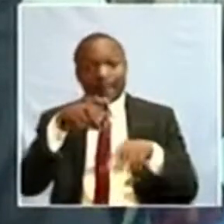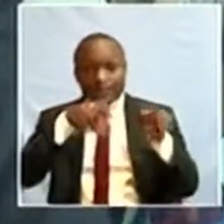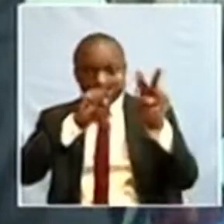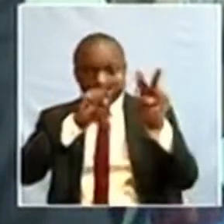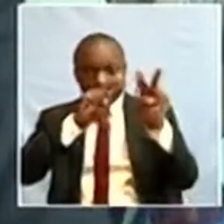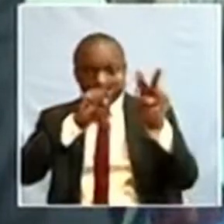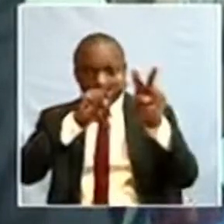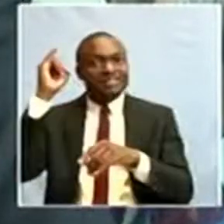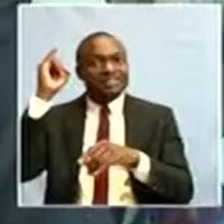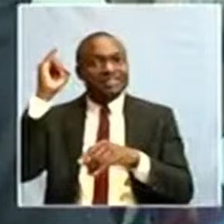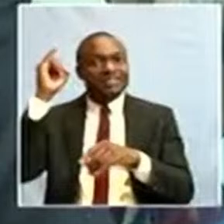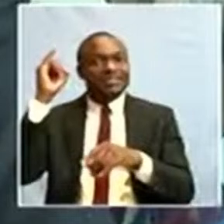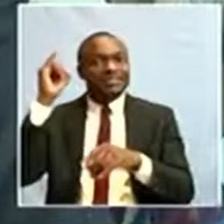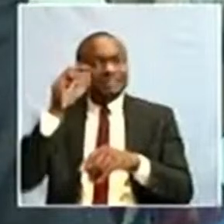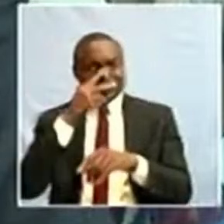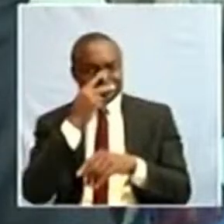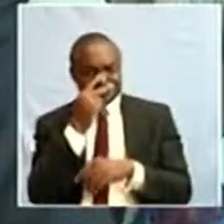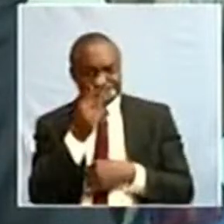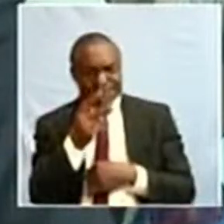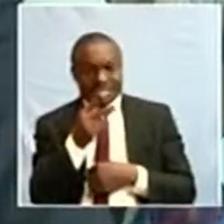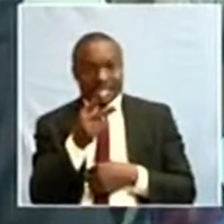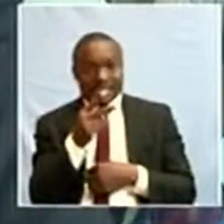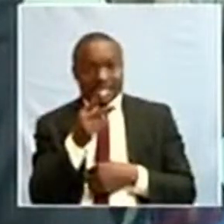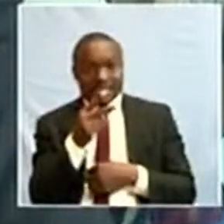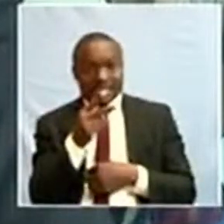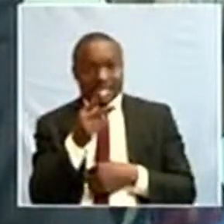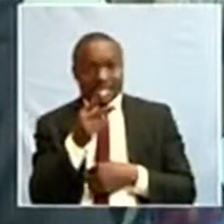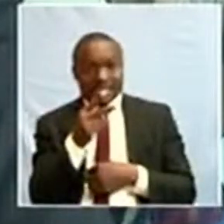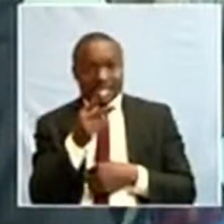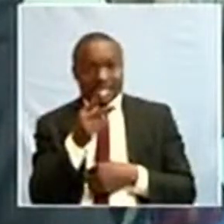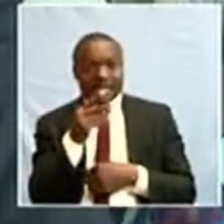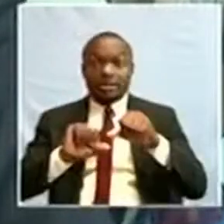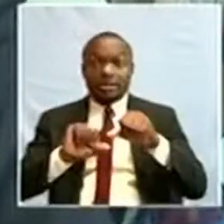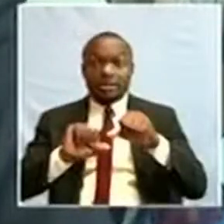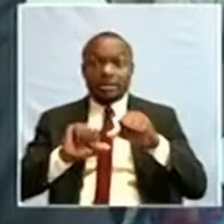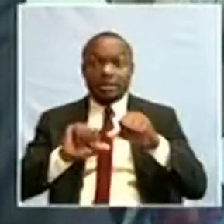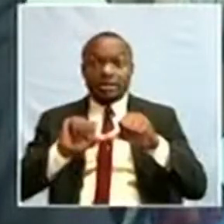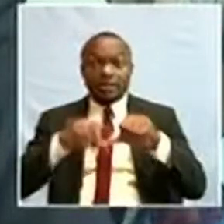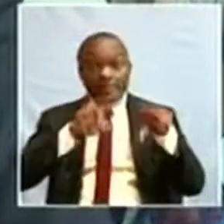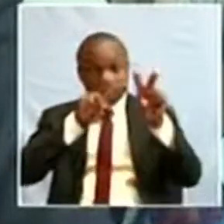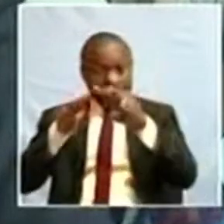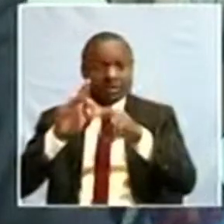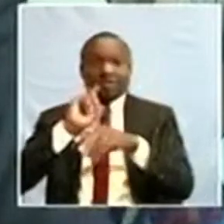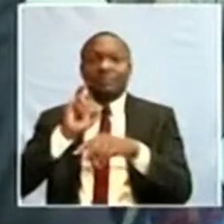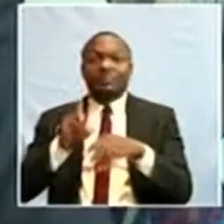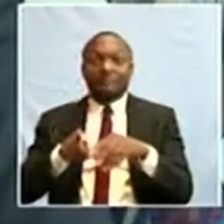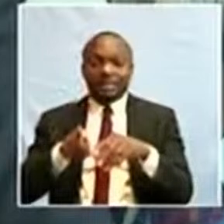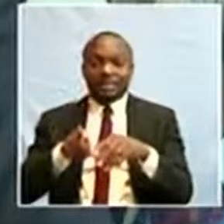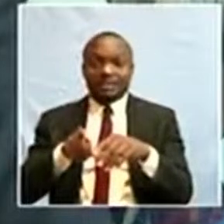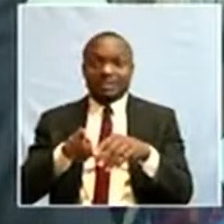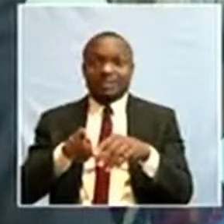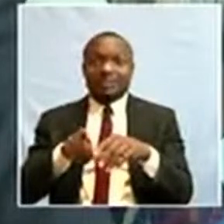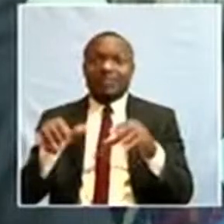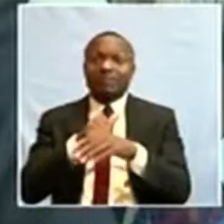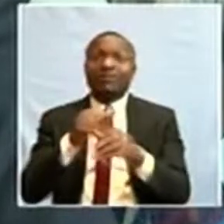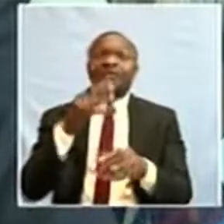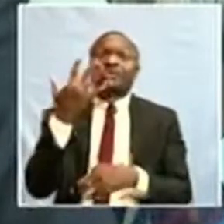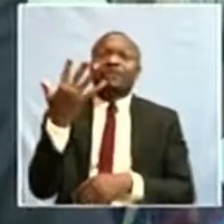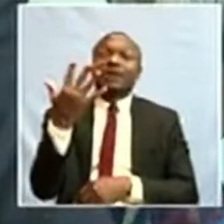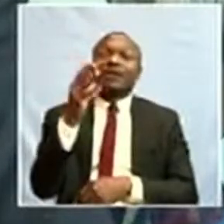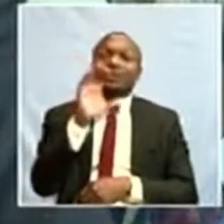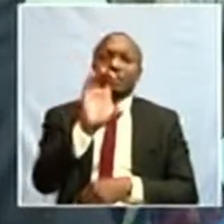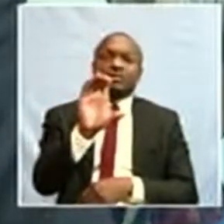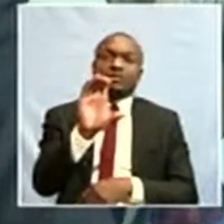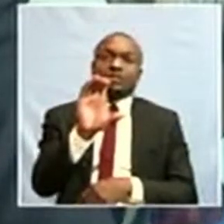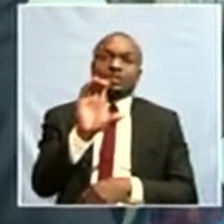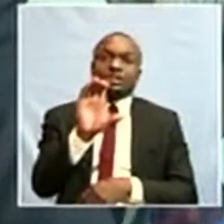opinion. You see, when it comes to an audit observation, it must satisfy the 5 C's. Okay. So the 5 C's, it